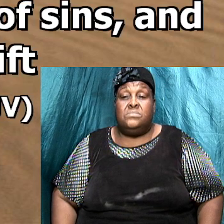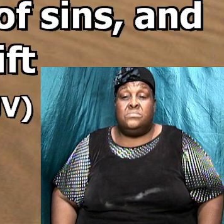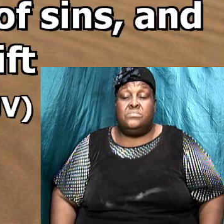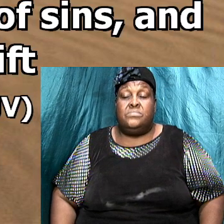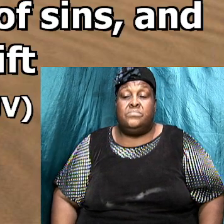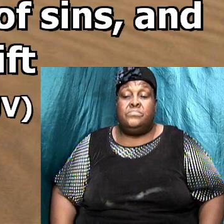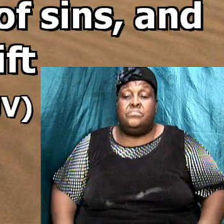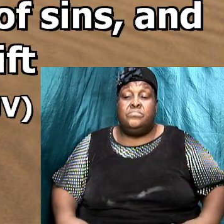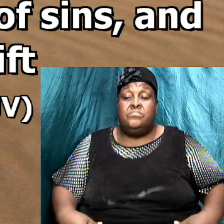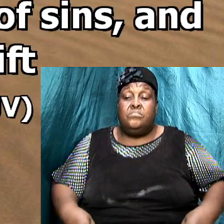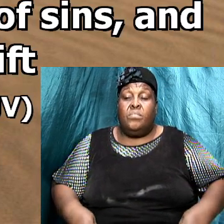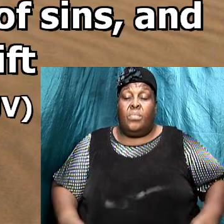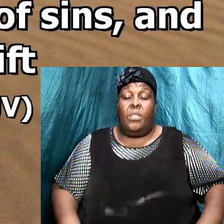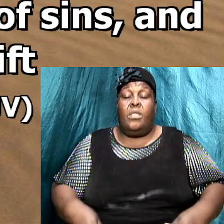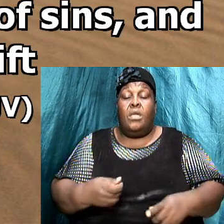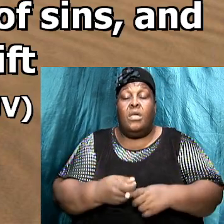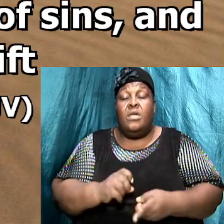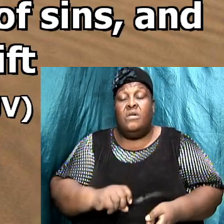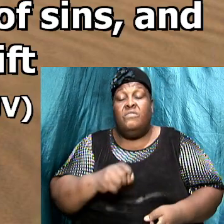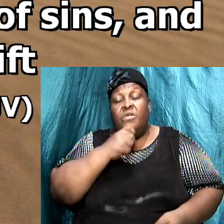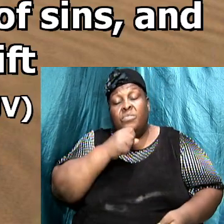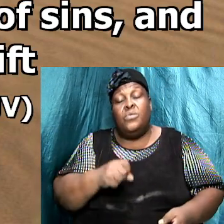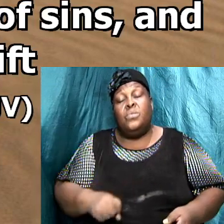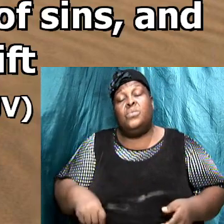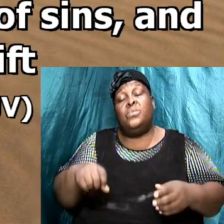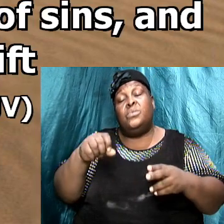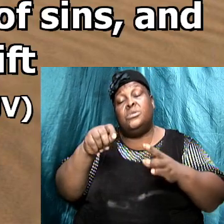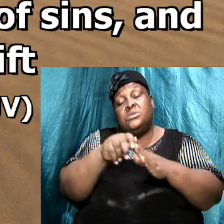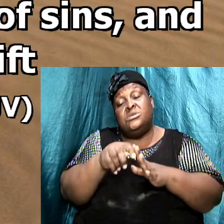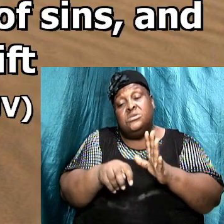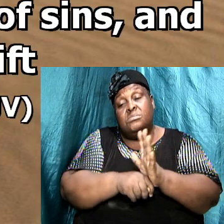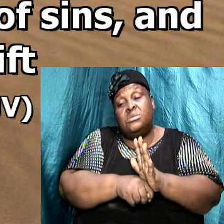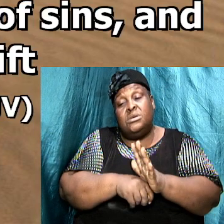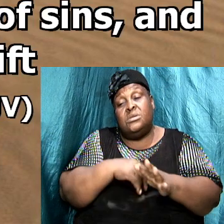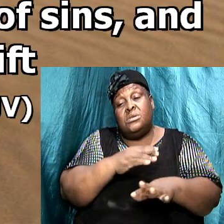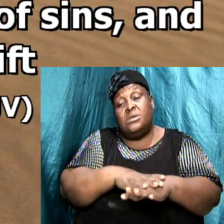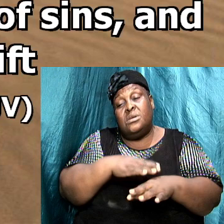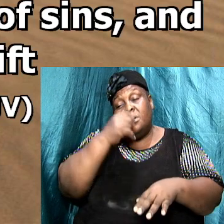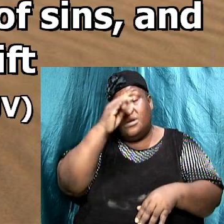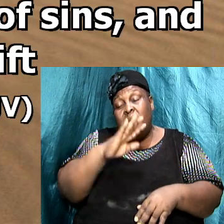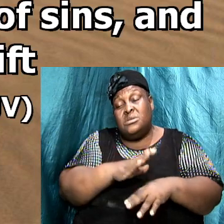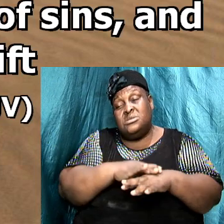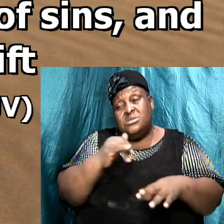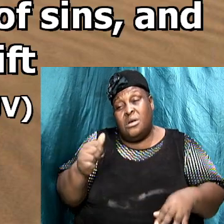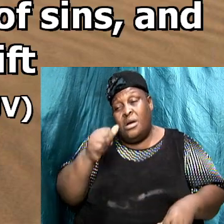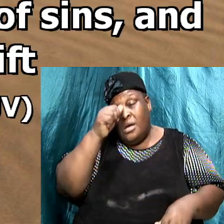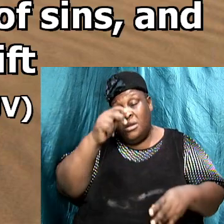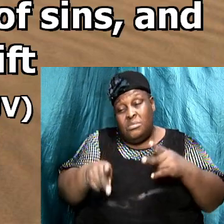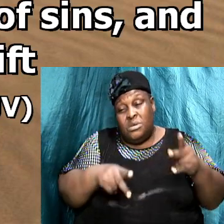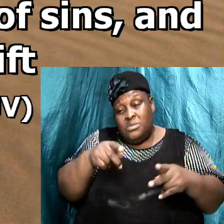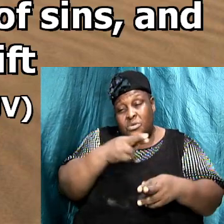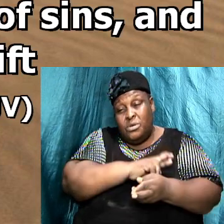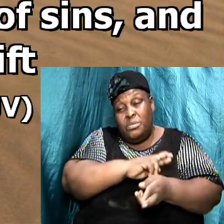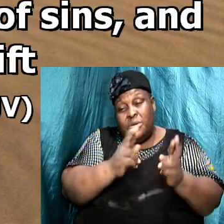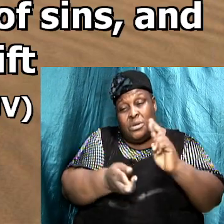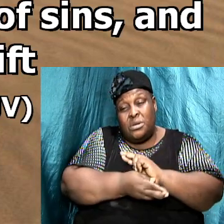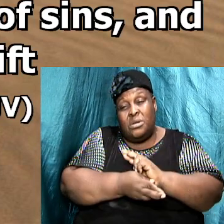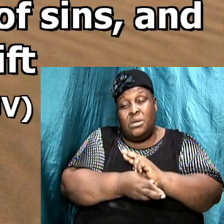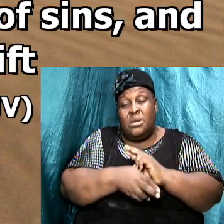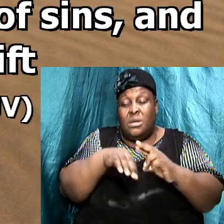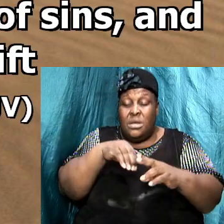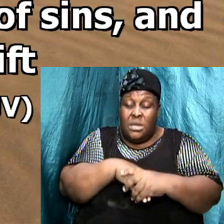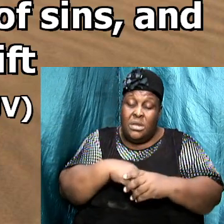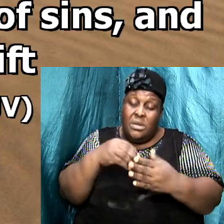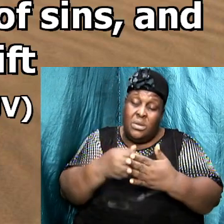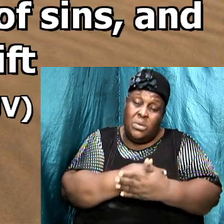So, from the Old Testament, God has been calling man to repent. In the New Testament, he's still